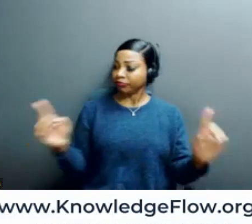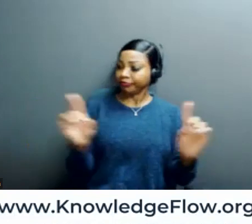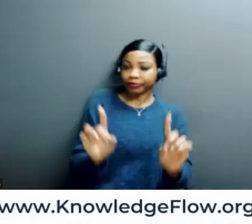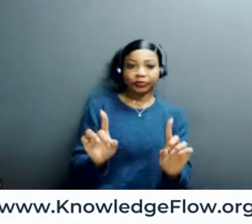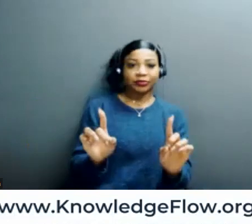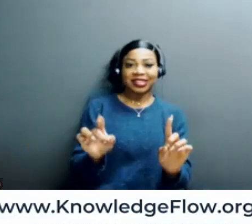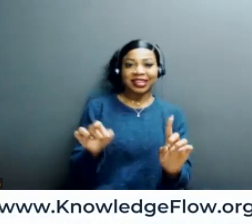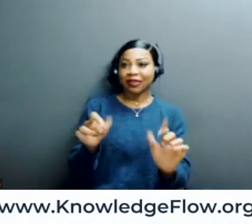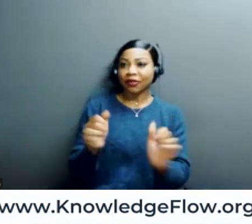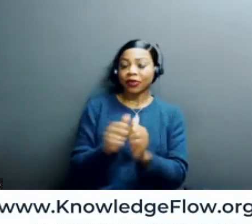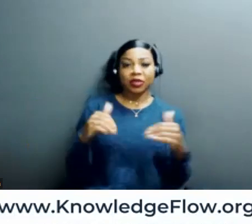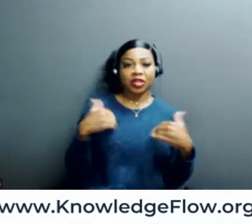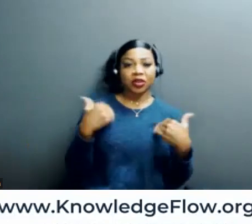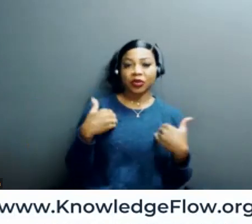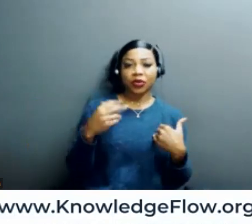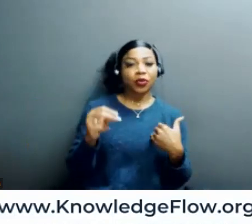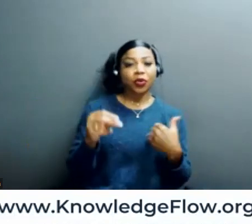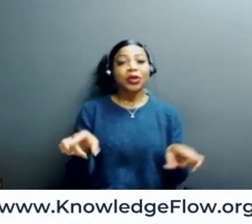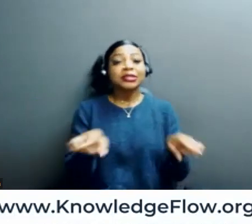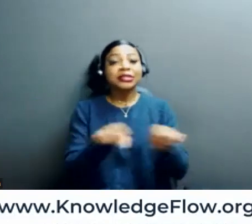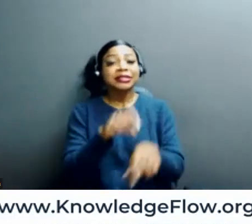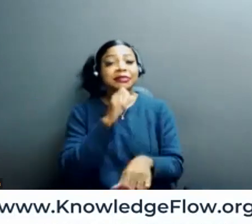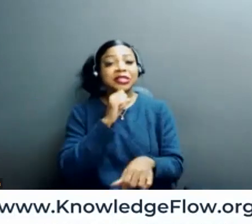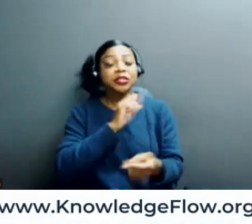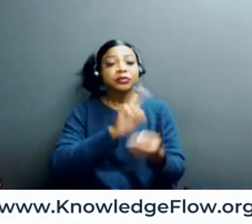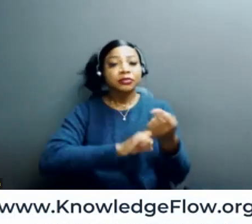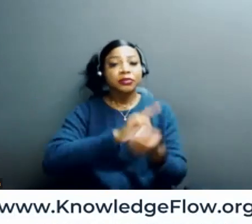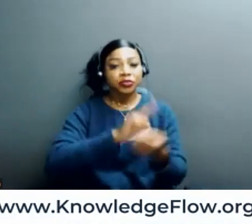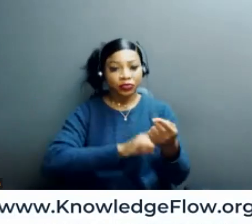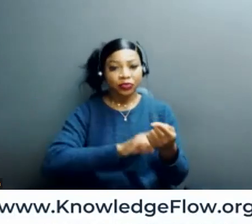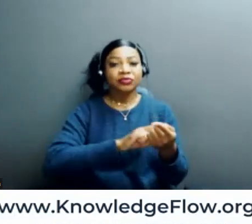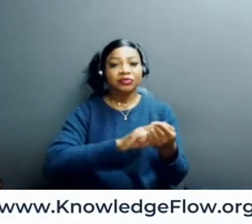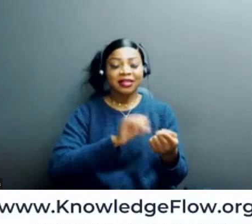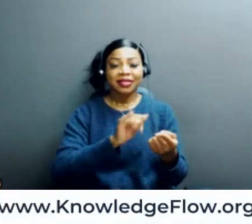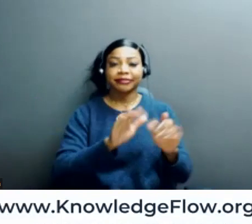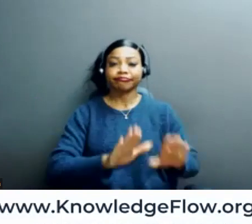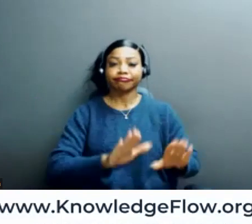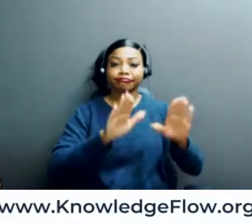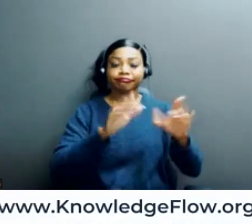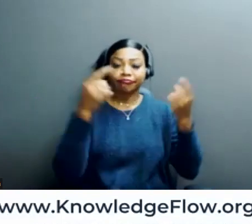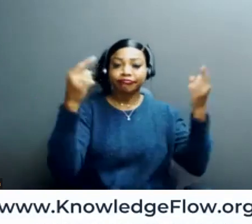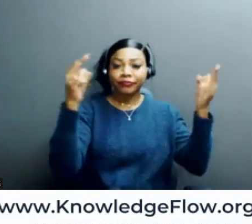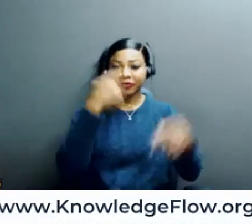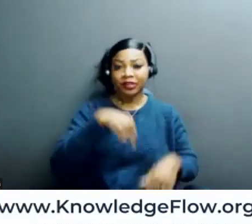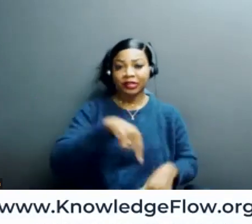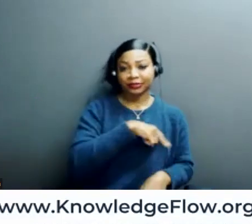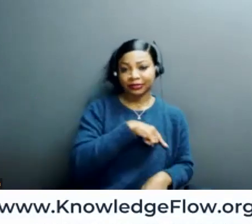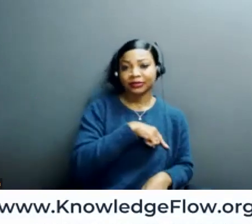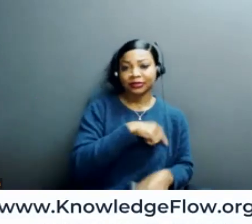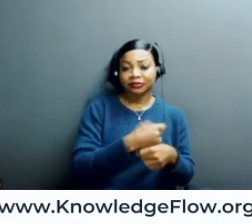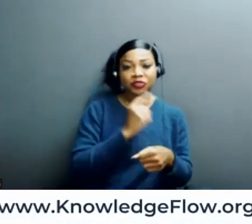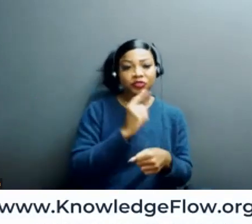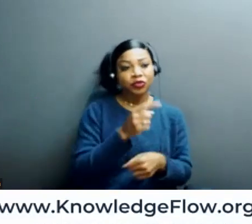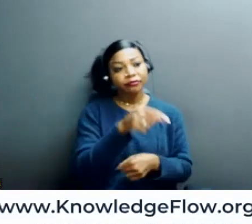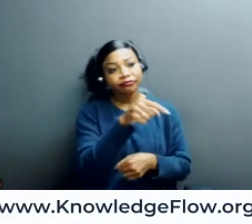but having you know a similar aged Mentor has been one of the greatest successes for us is to make sure they're really